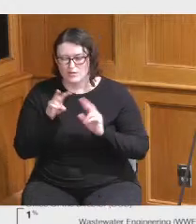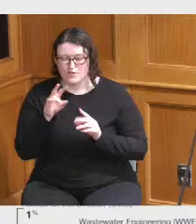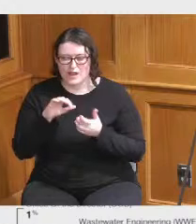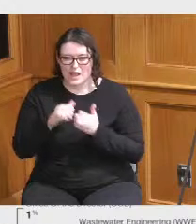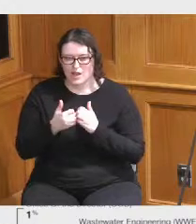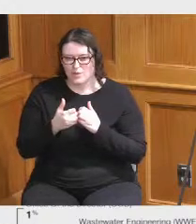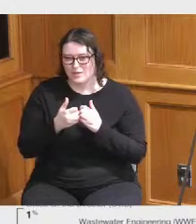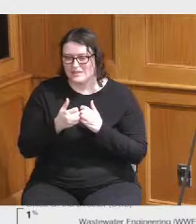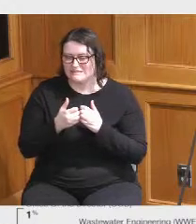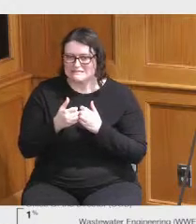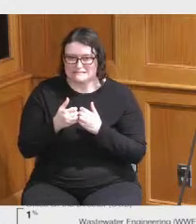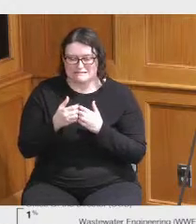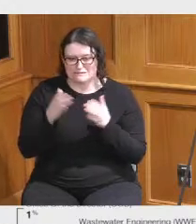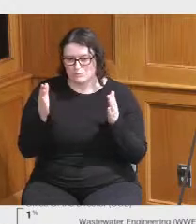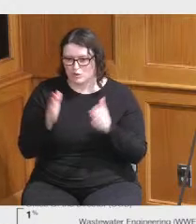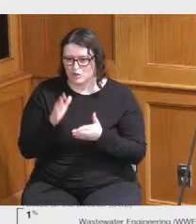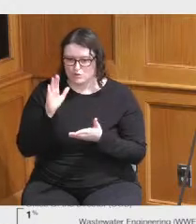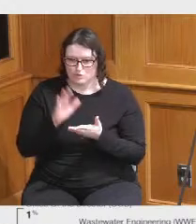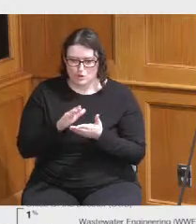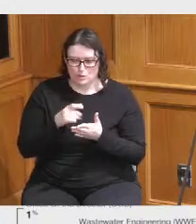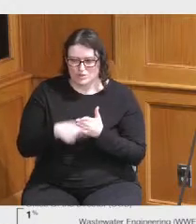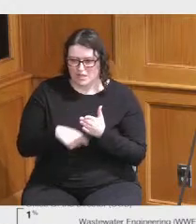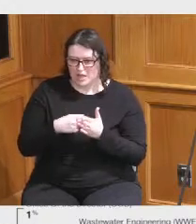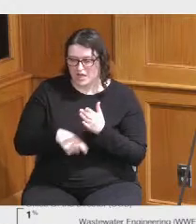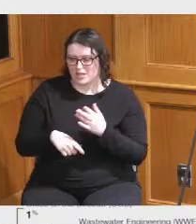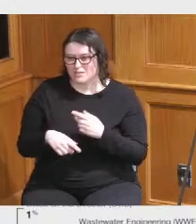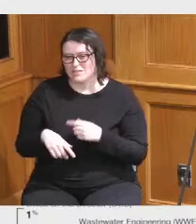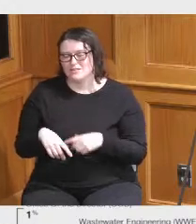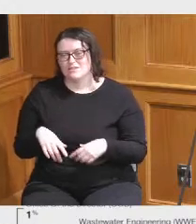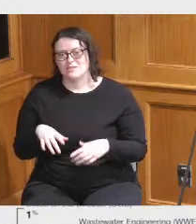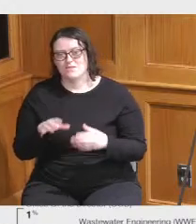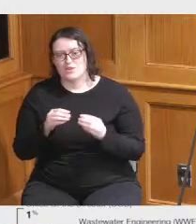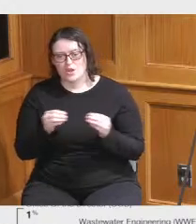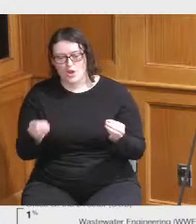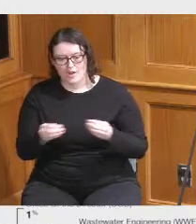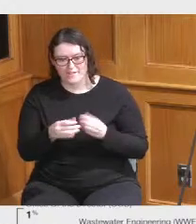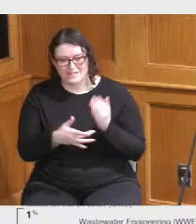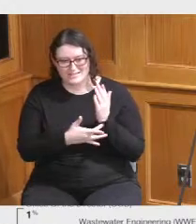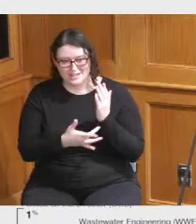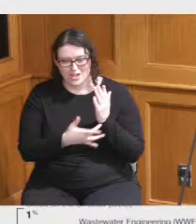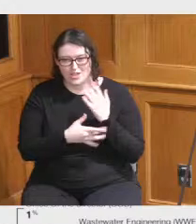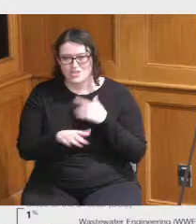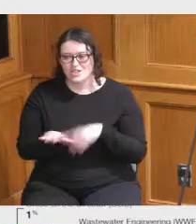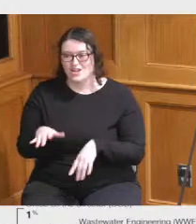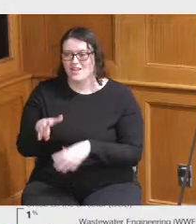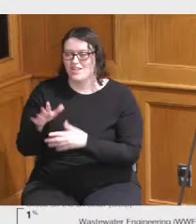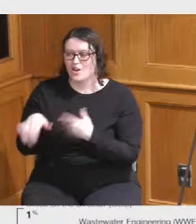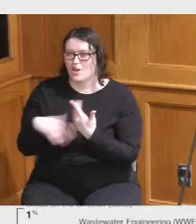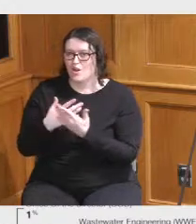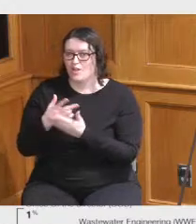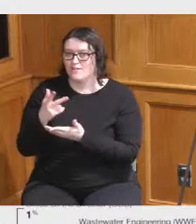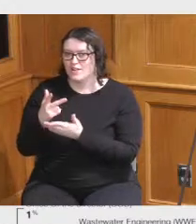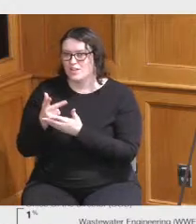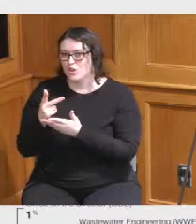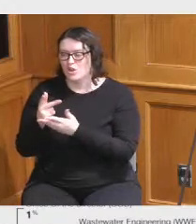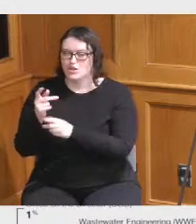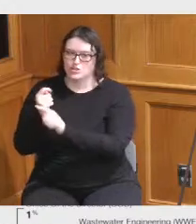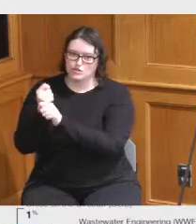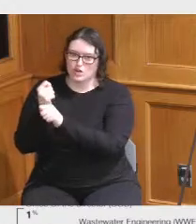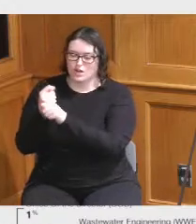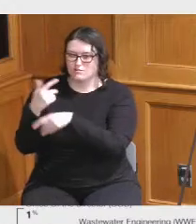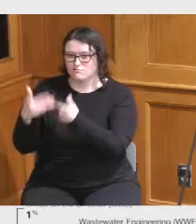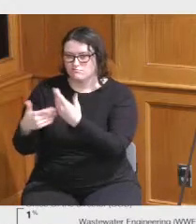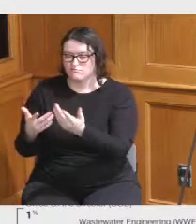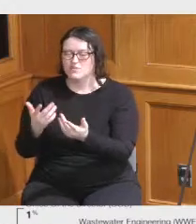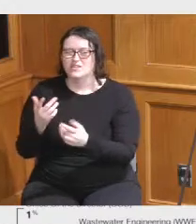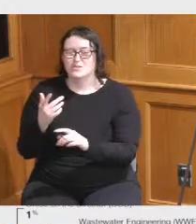deferments in our fleet budget request and our office technology and equipment allowance, again, to meet the county's financial